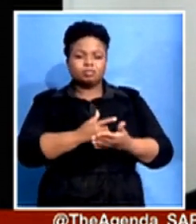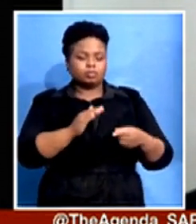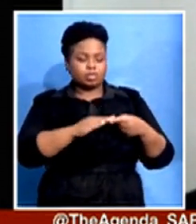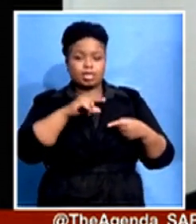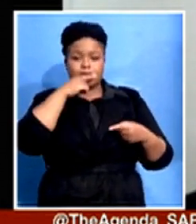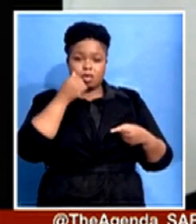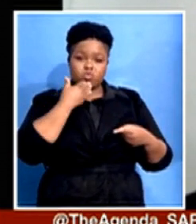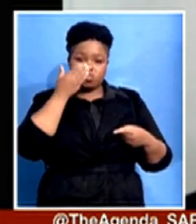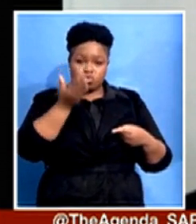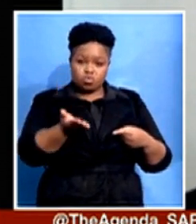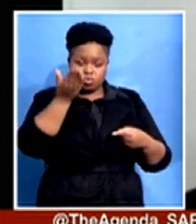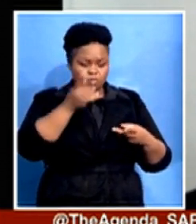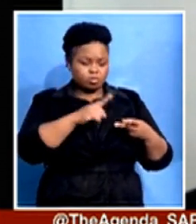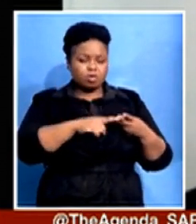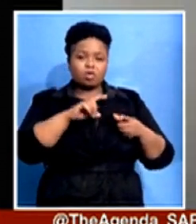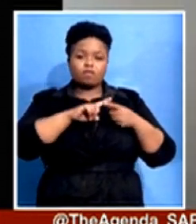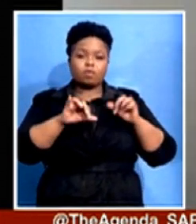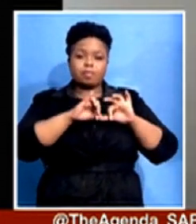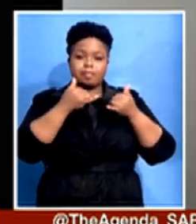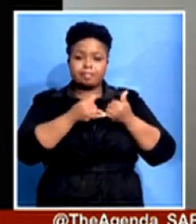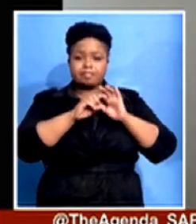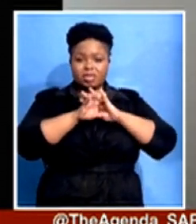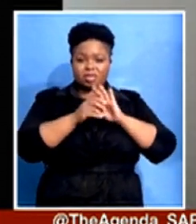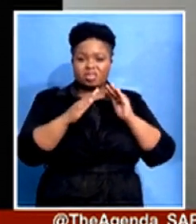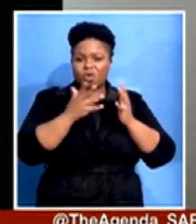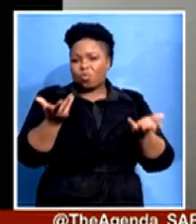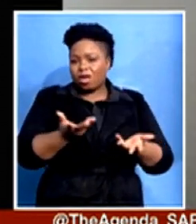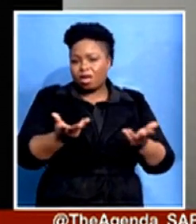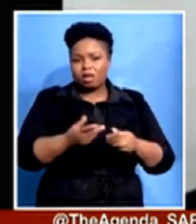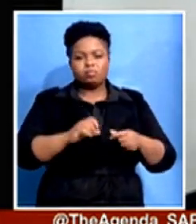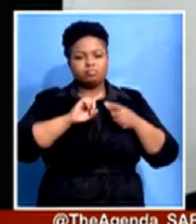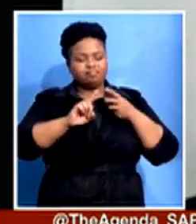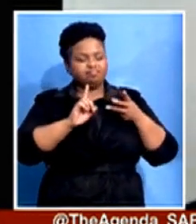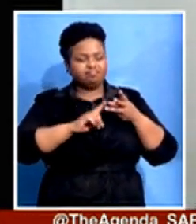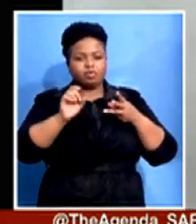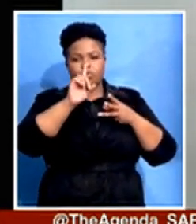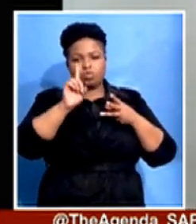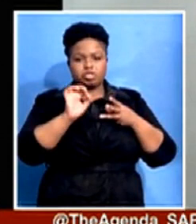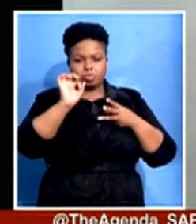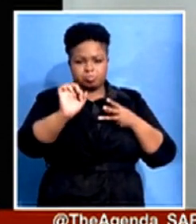that you represent and continue to pose your question. Ms. Mukele, thank you.